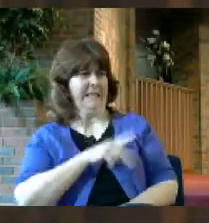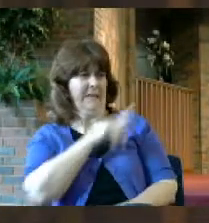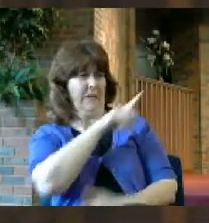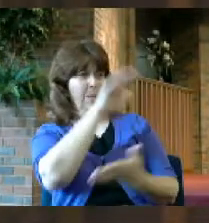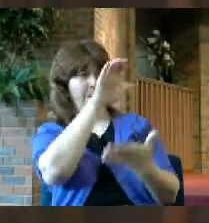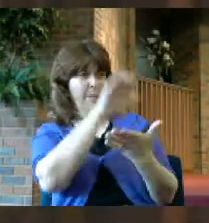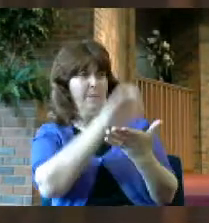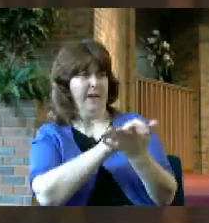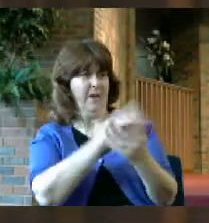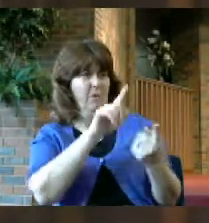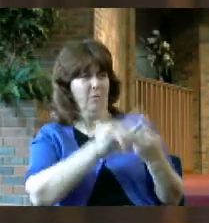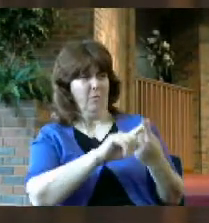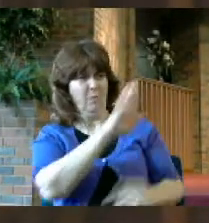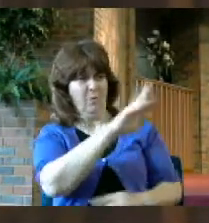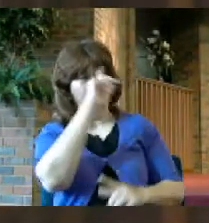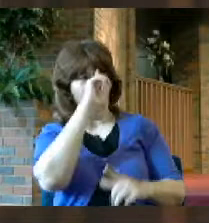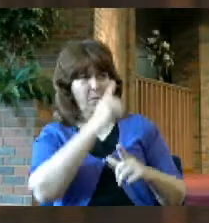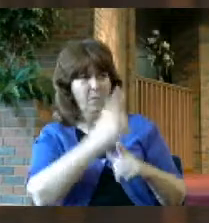Herodias.